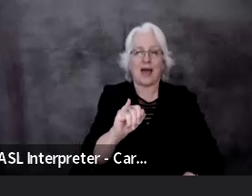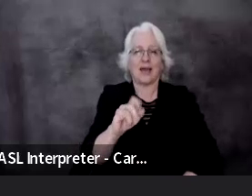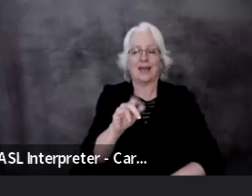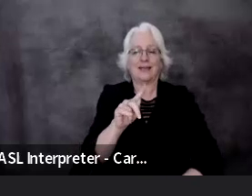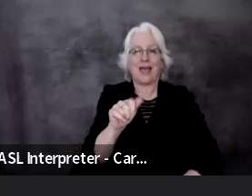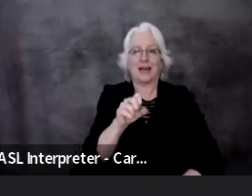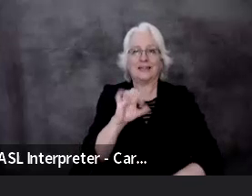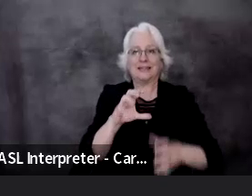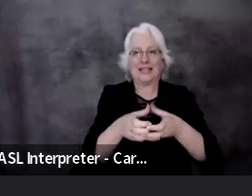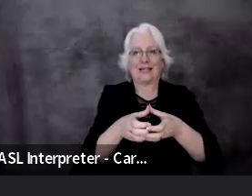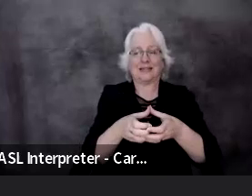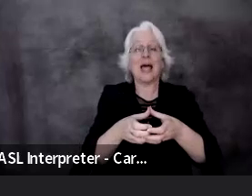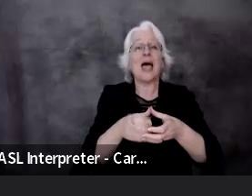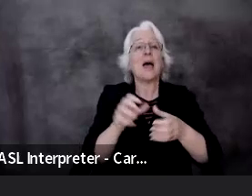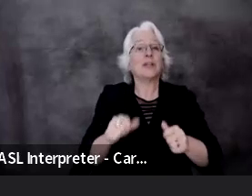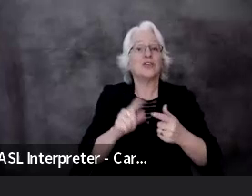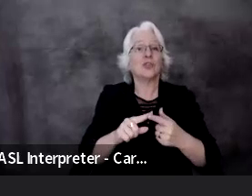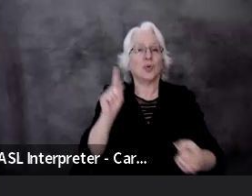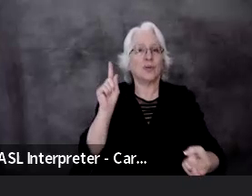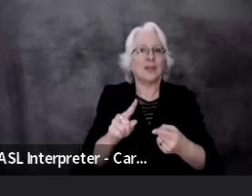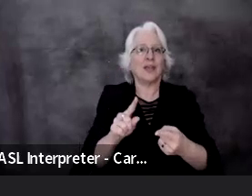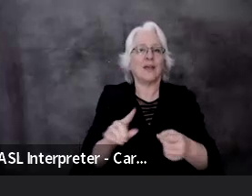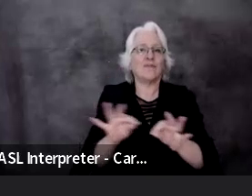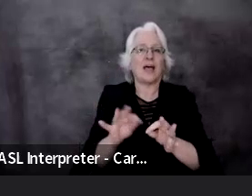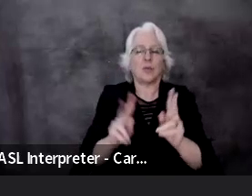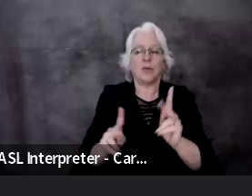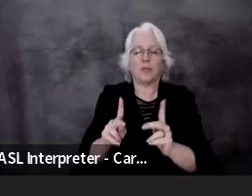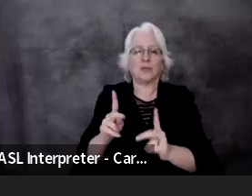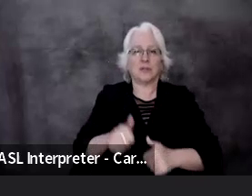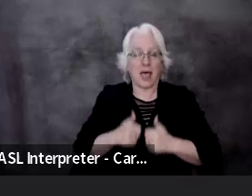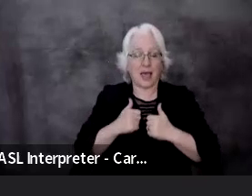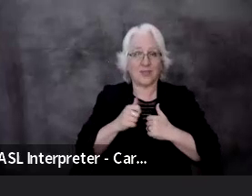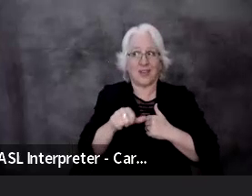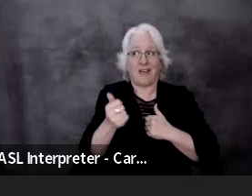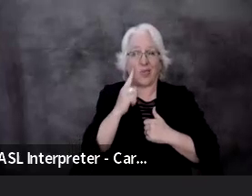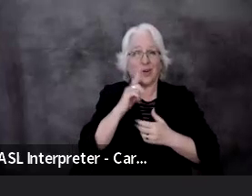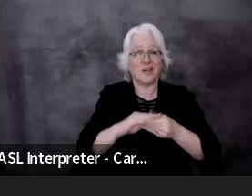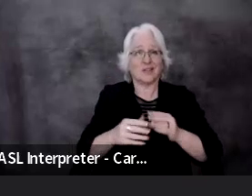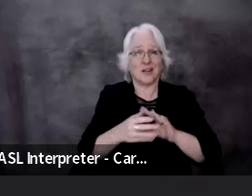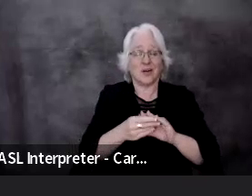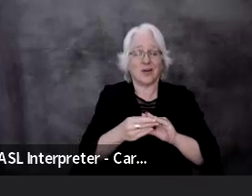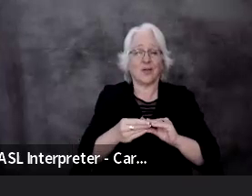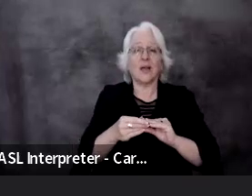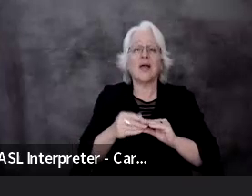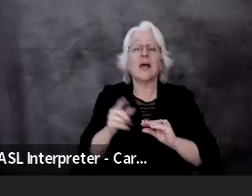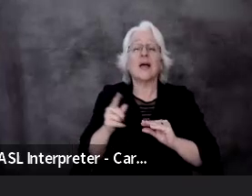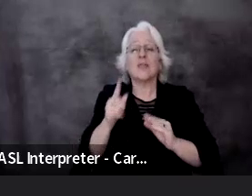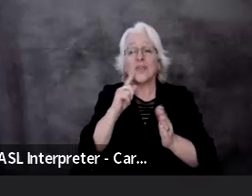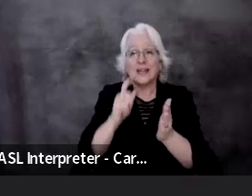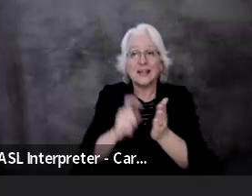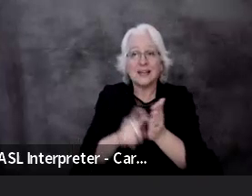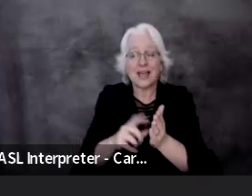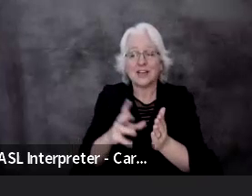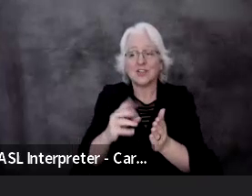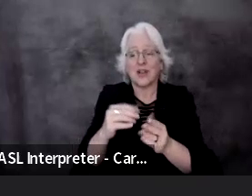and potential for devaluing of disabled people's lives in algorithmic scenarios. Bias in AV detection and algorithms can lead to